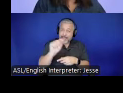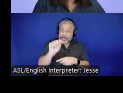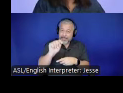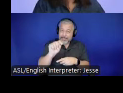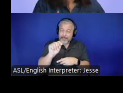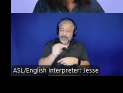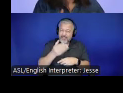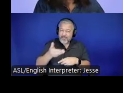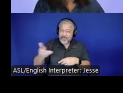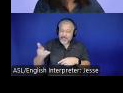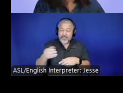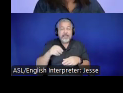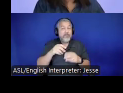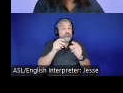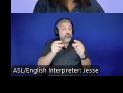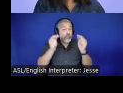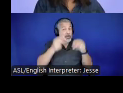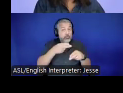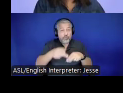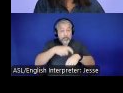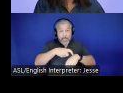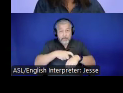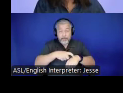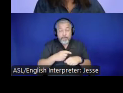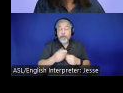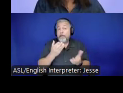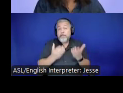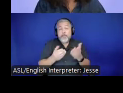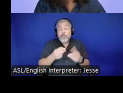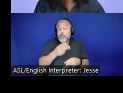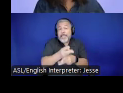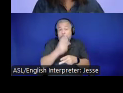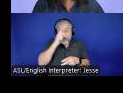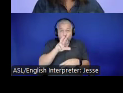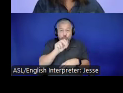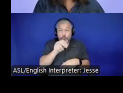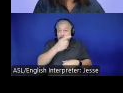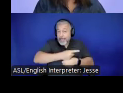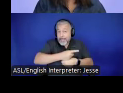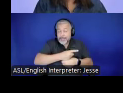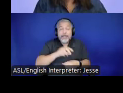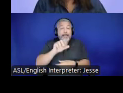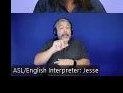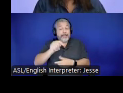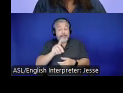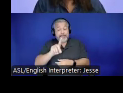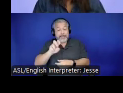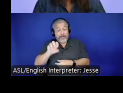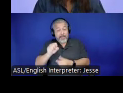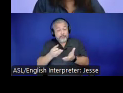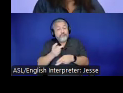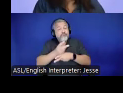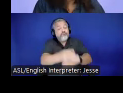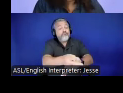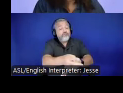in a short amount of time. You can probably have them for like 30 days or so. Sometimes it varies, and try them out